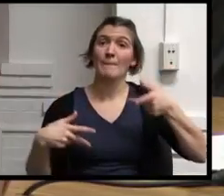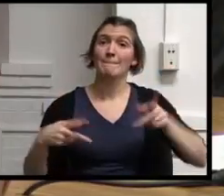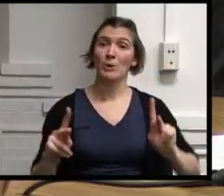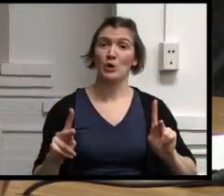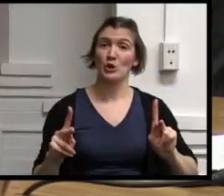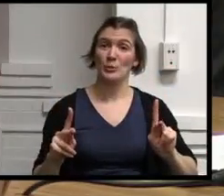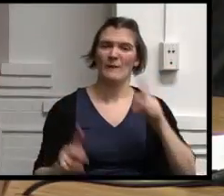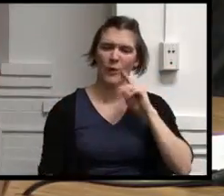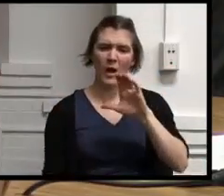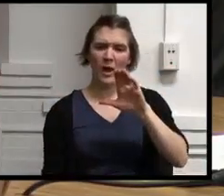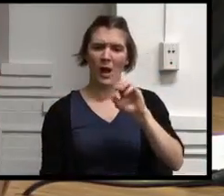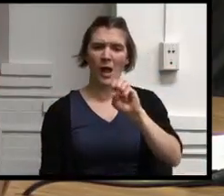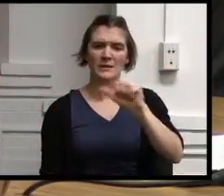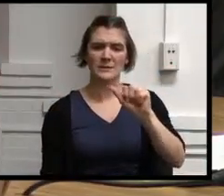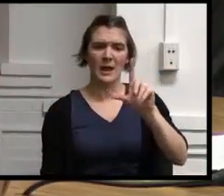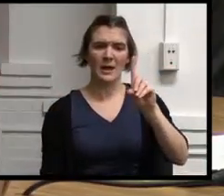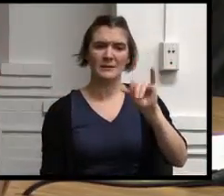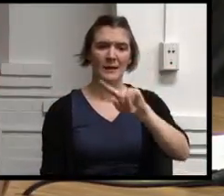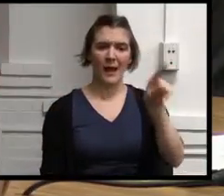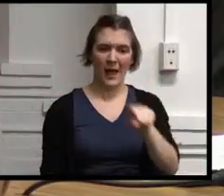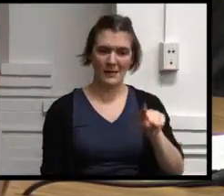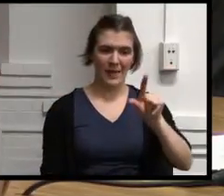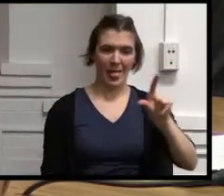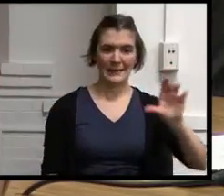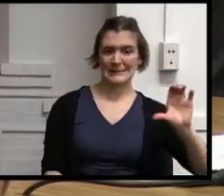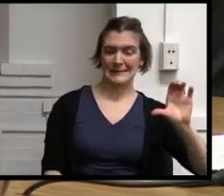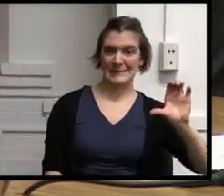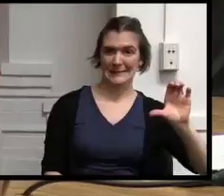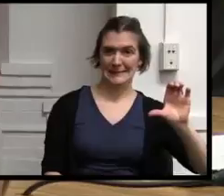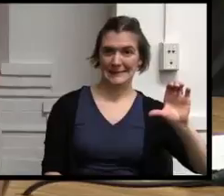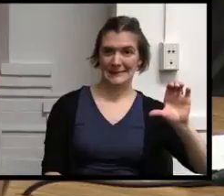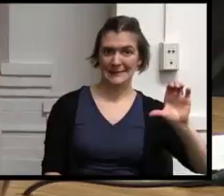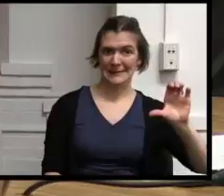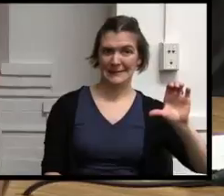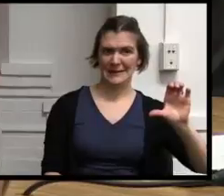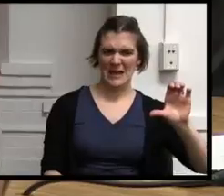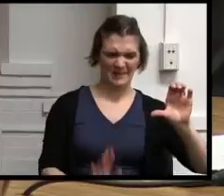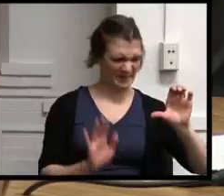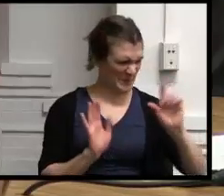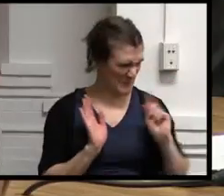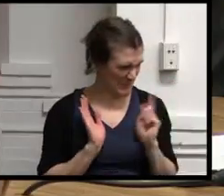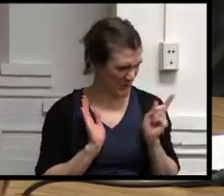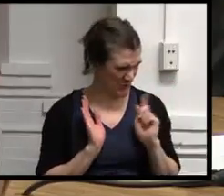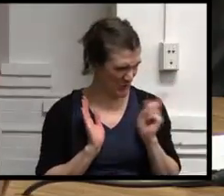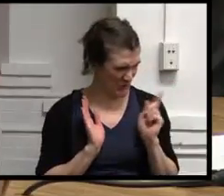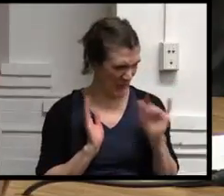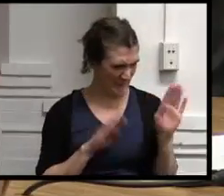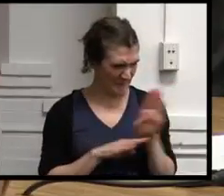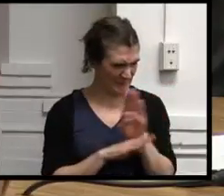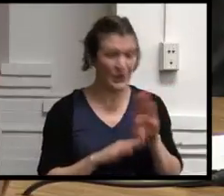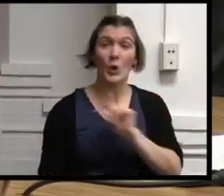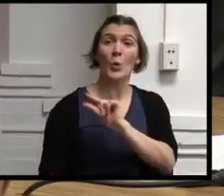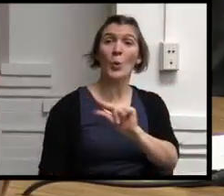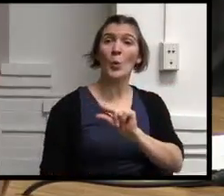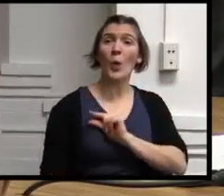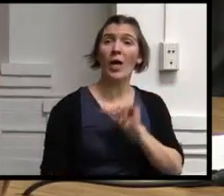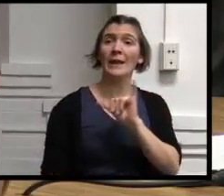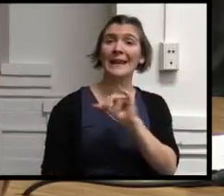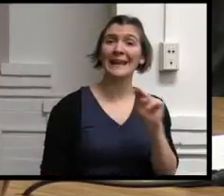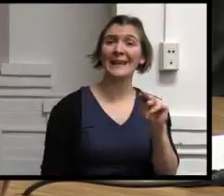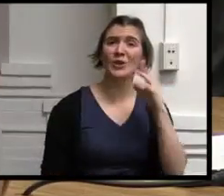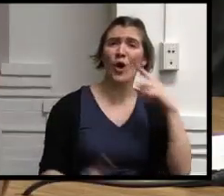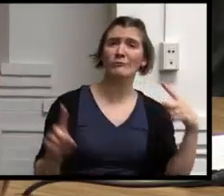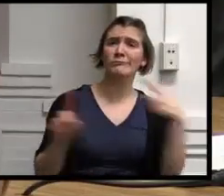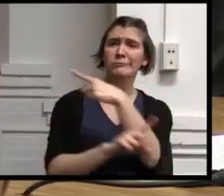for Casa Diaz LLC. What's it over at the Quality. Quality Inn? Inn. Yep.